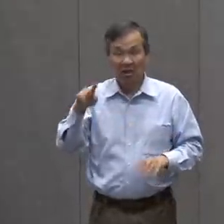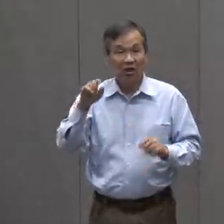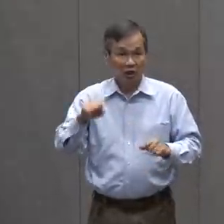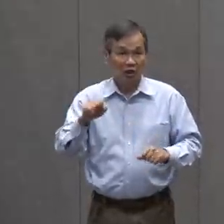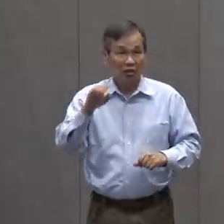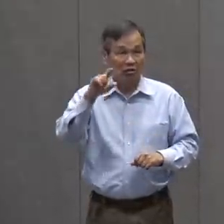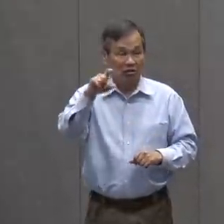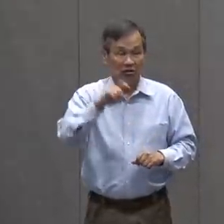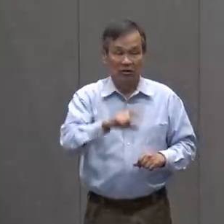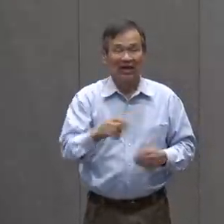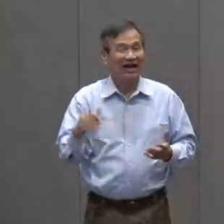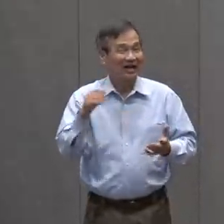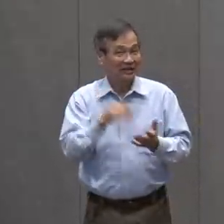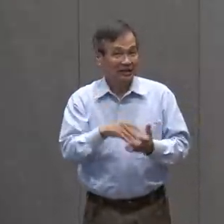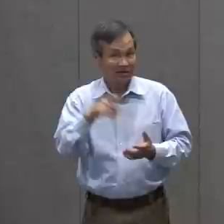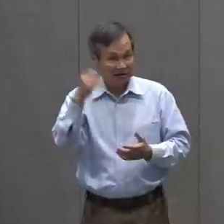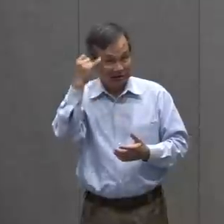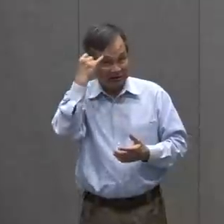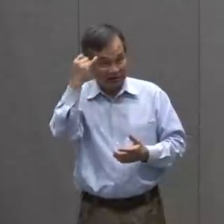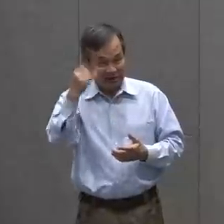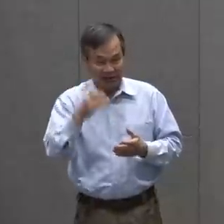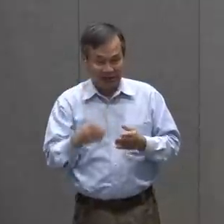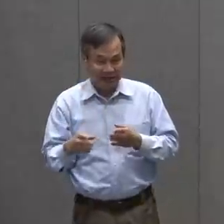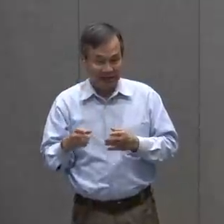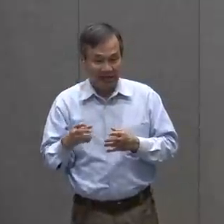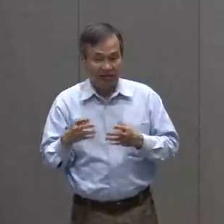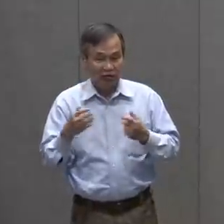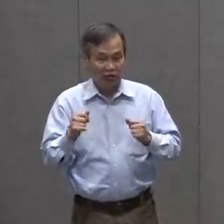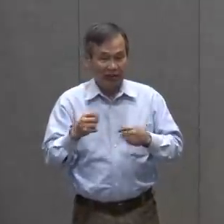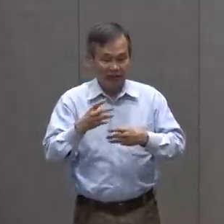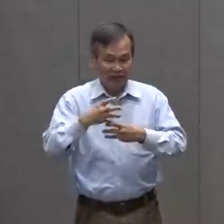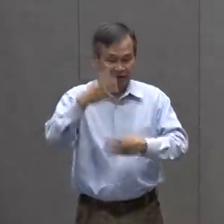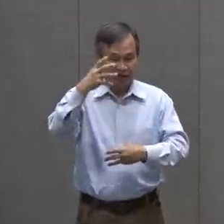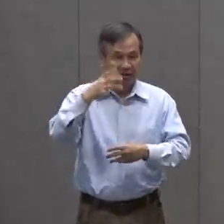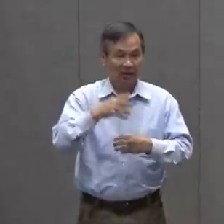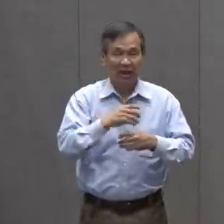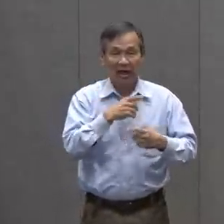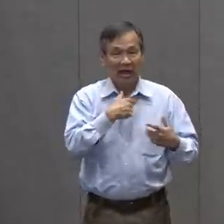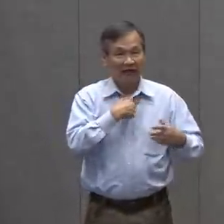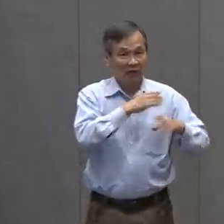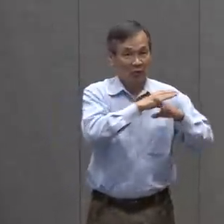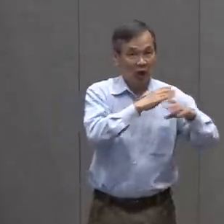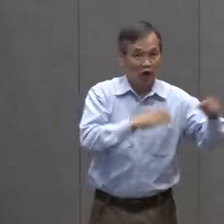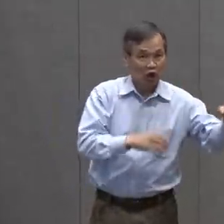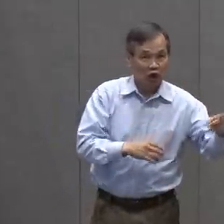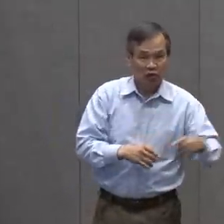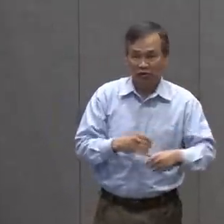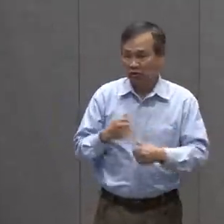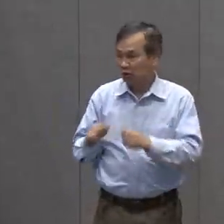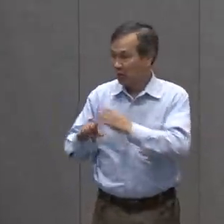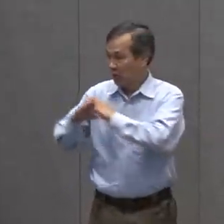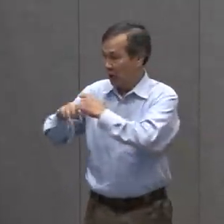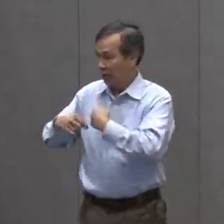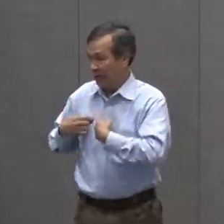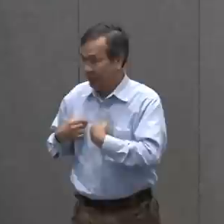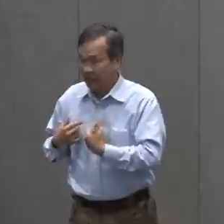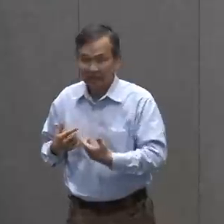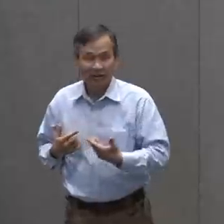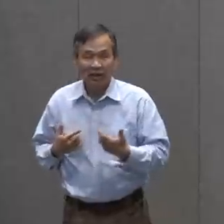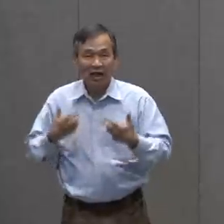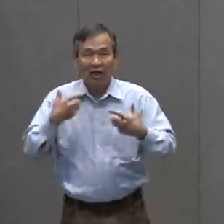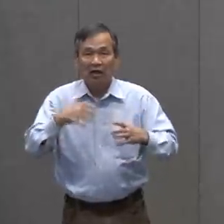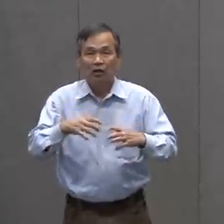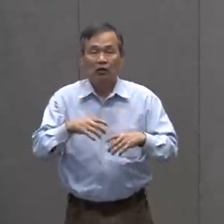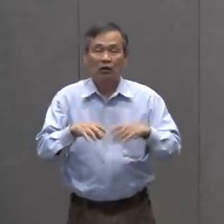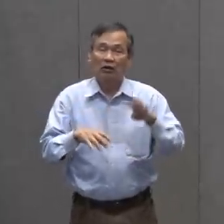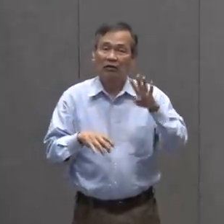it. Again, this is a strategy game. I am going to have to block Mrs. Sears so that she doesn't get her 4 in a row.